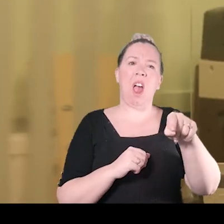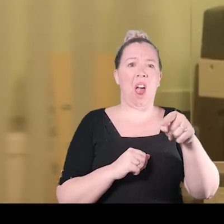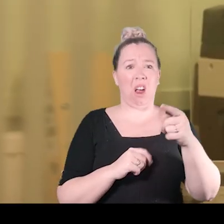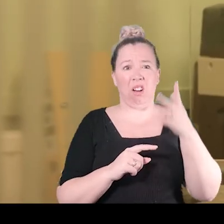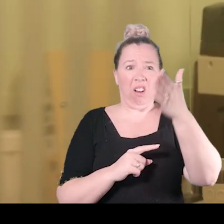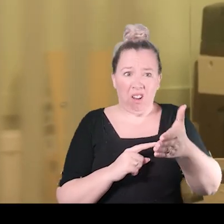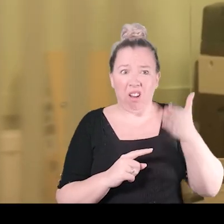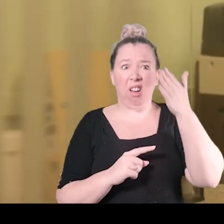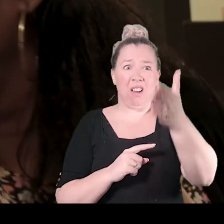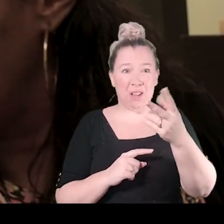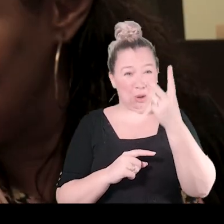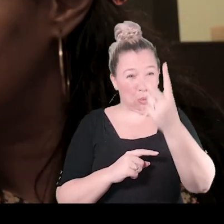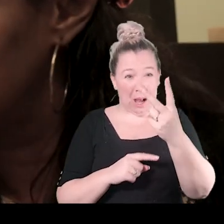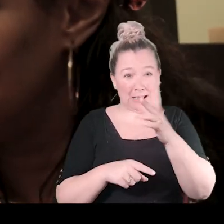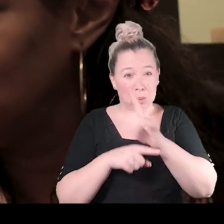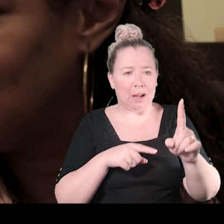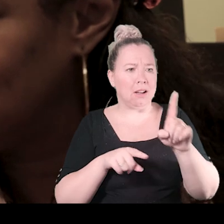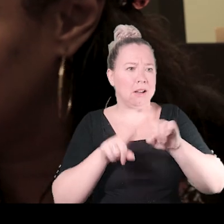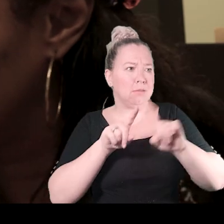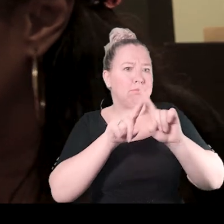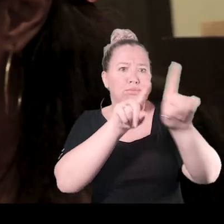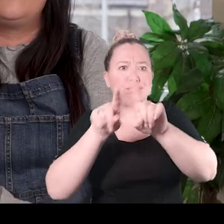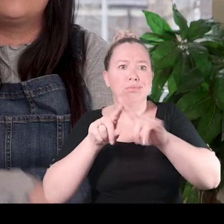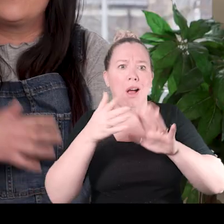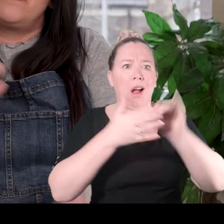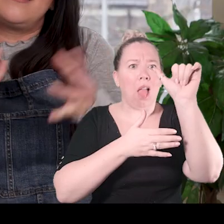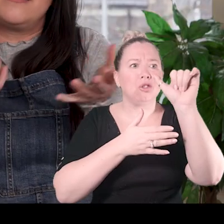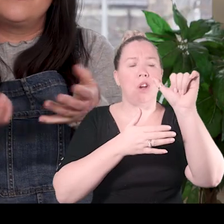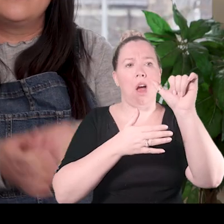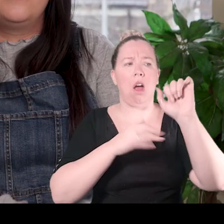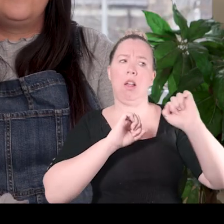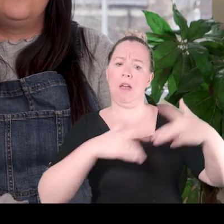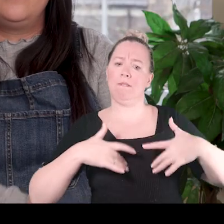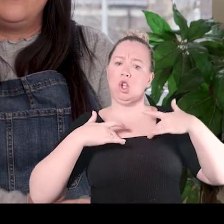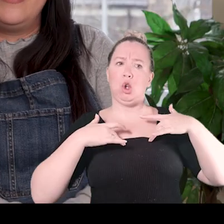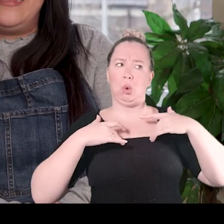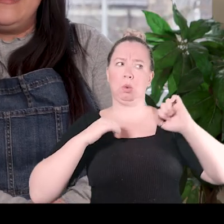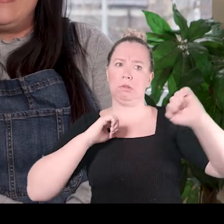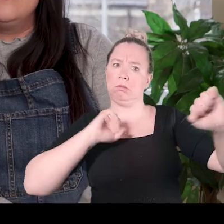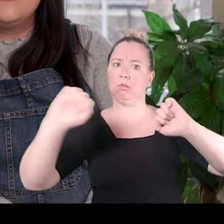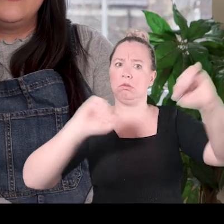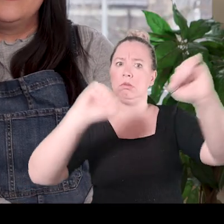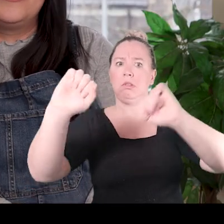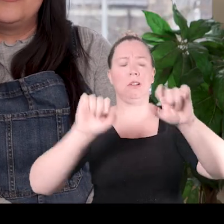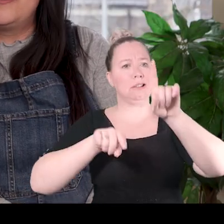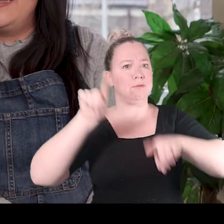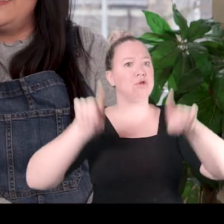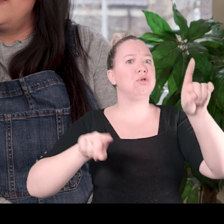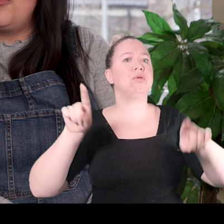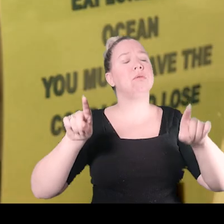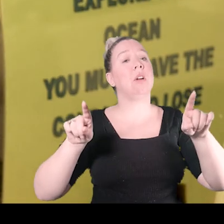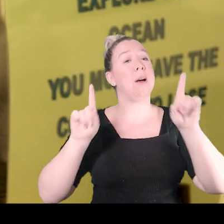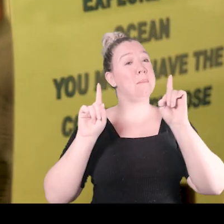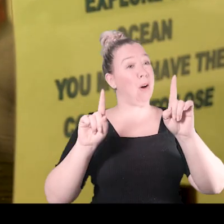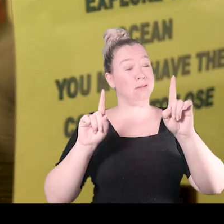week. Different cultures have different perspectives, but in the end,